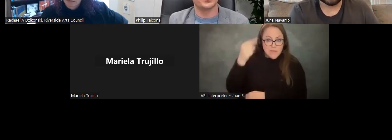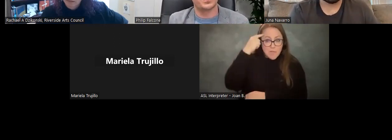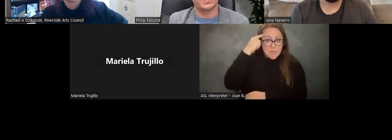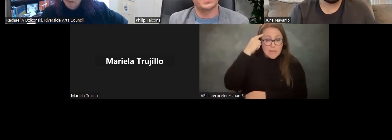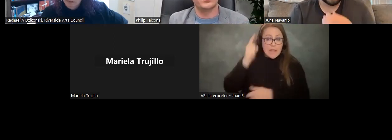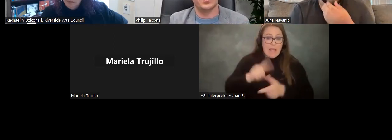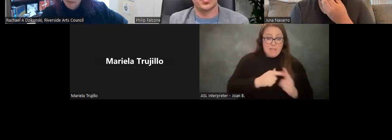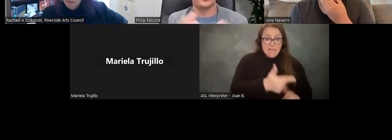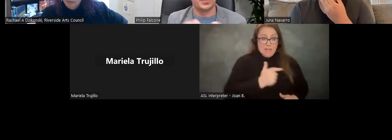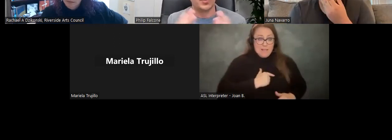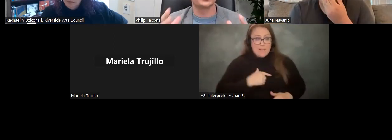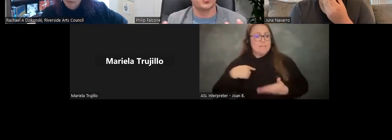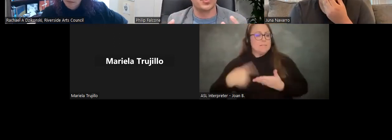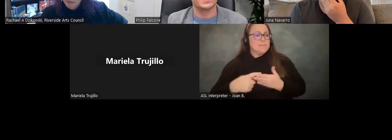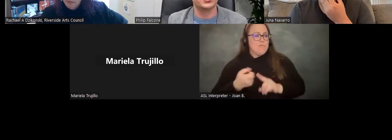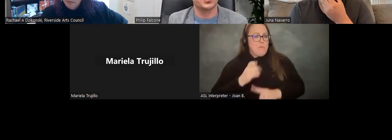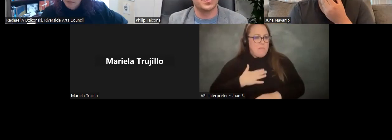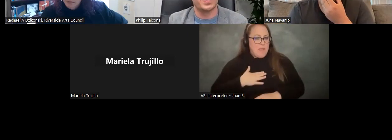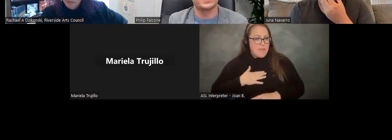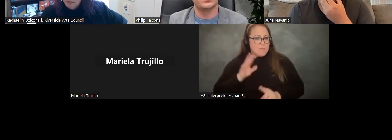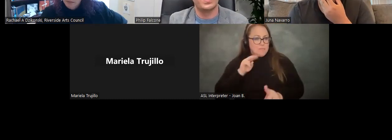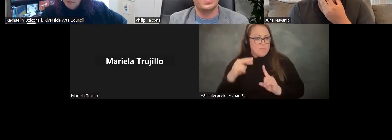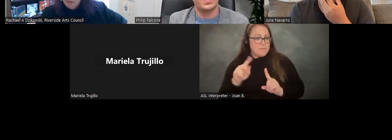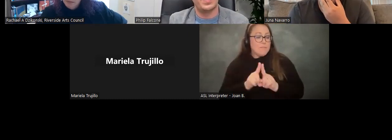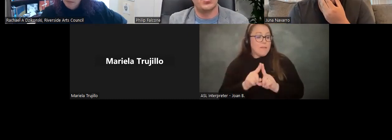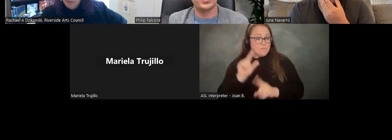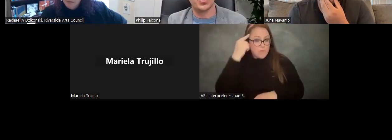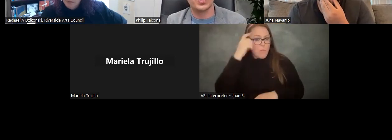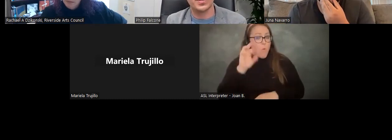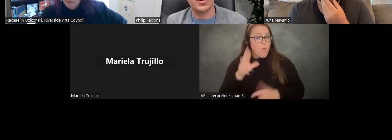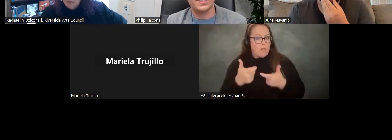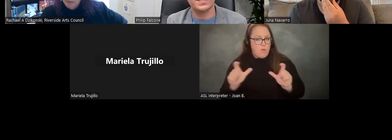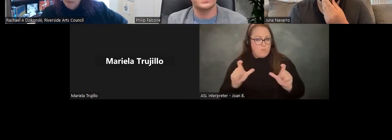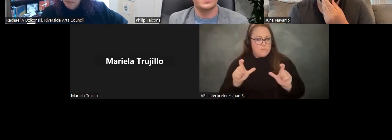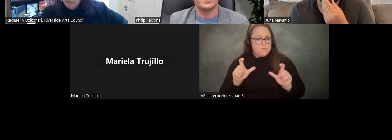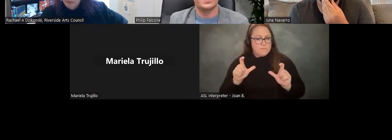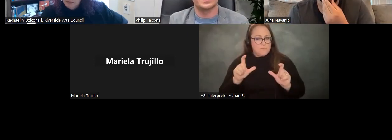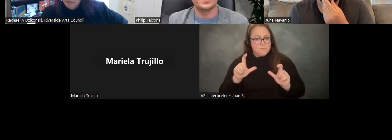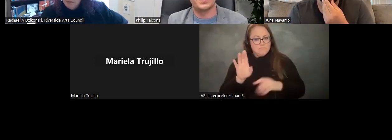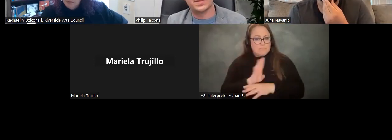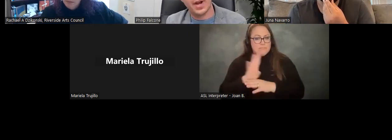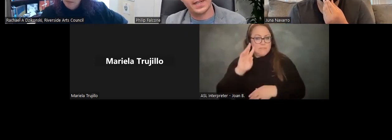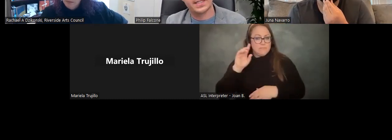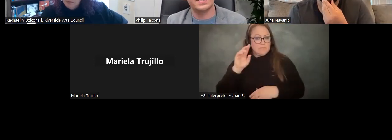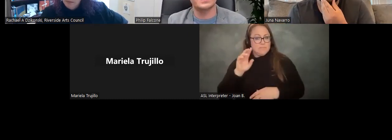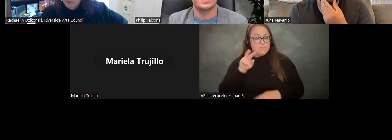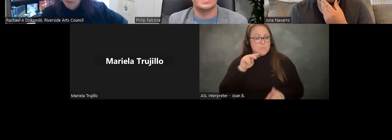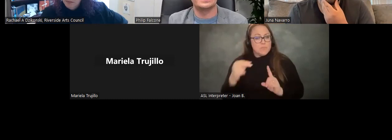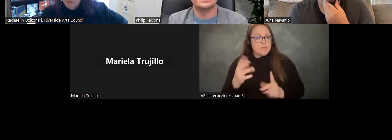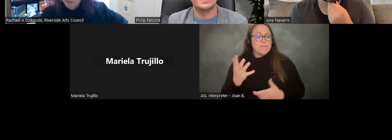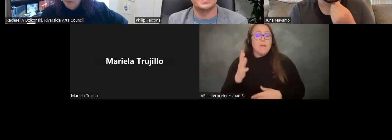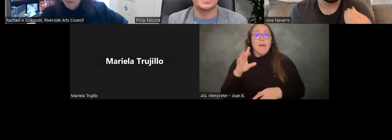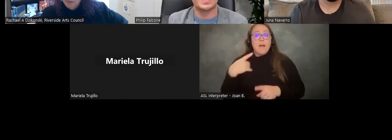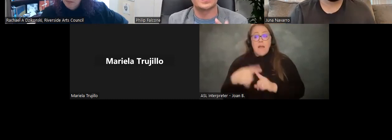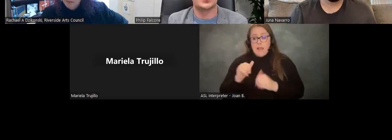government perspective or from a larger organizational perspective, how we work with artists, some best practices,